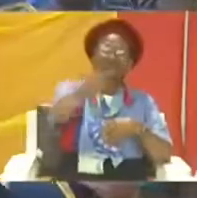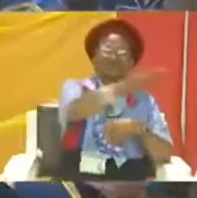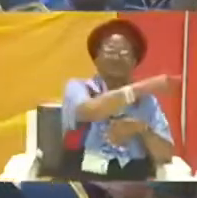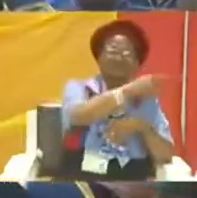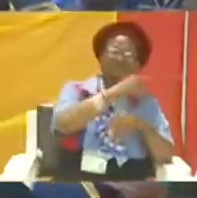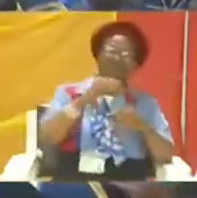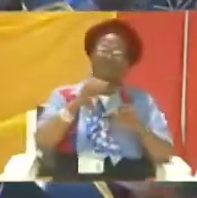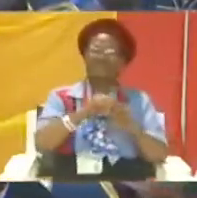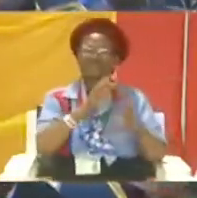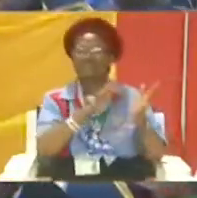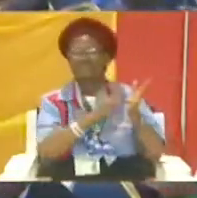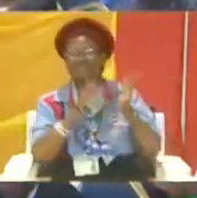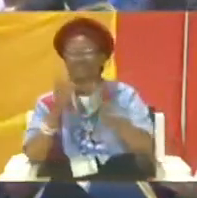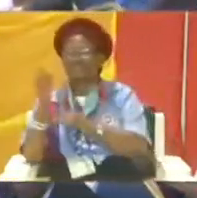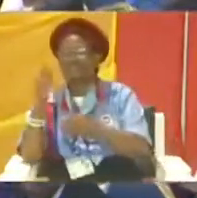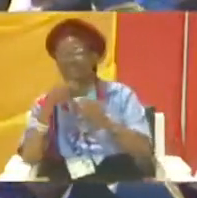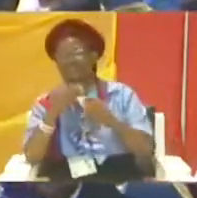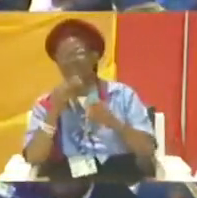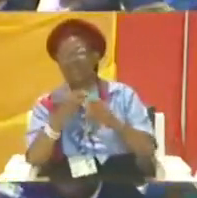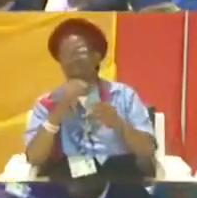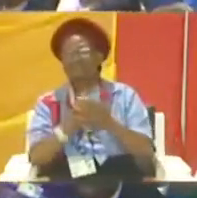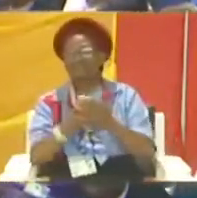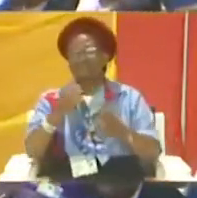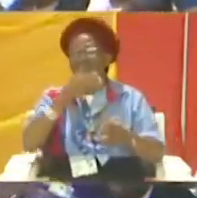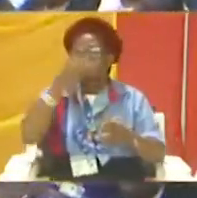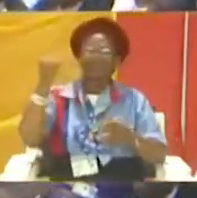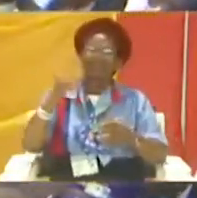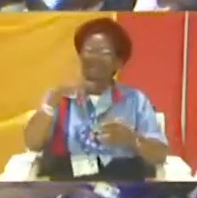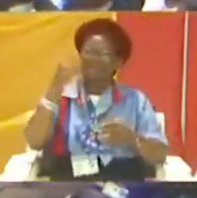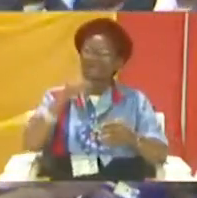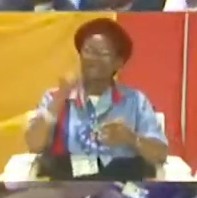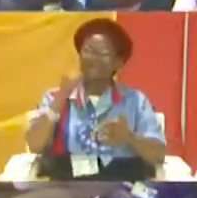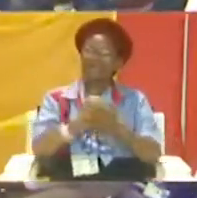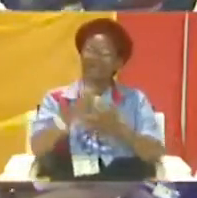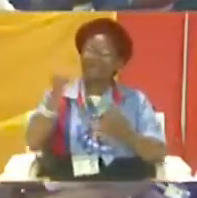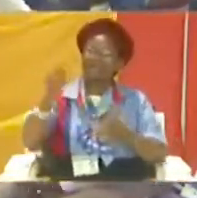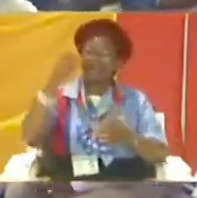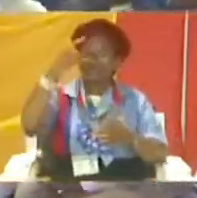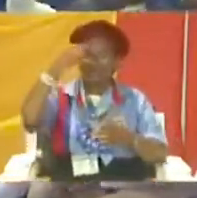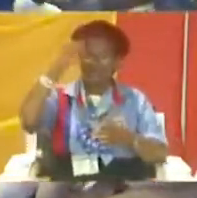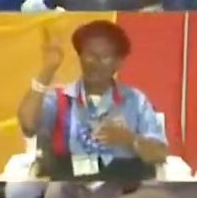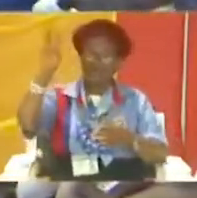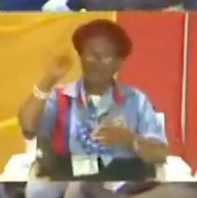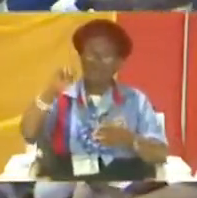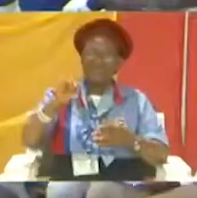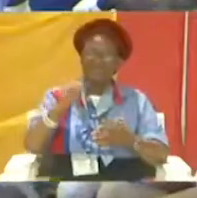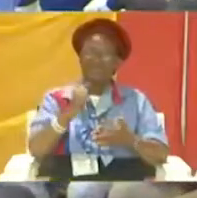you. Amen. You better say amen for them. Amen.